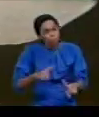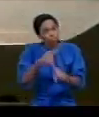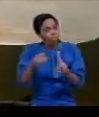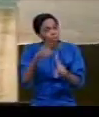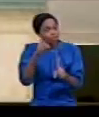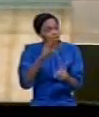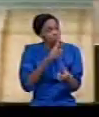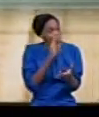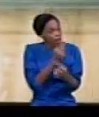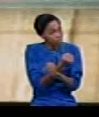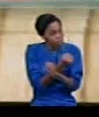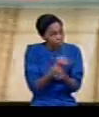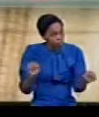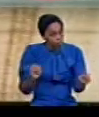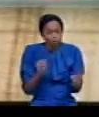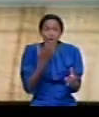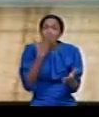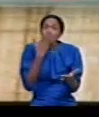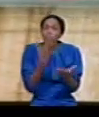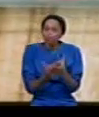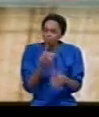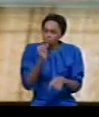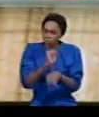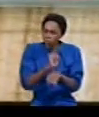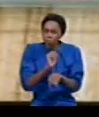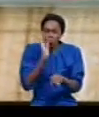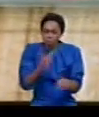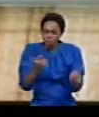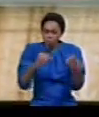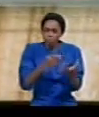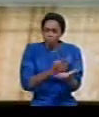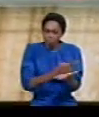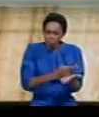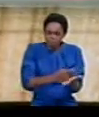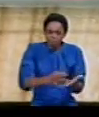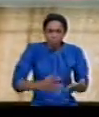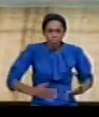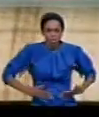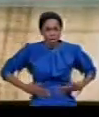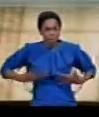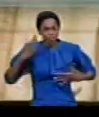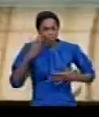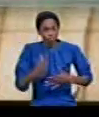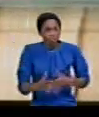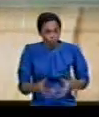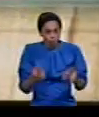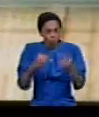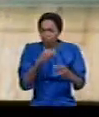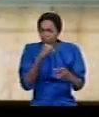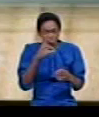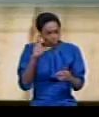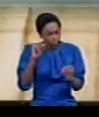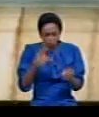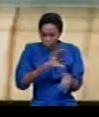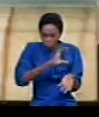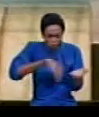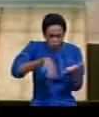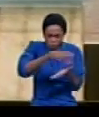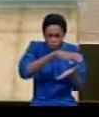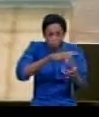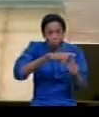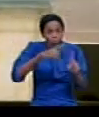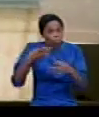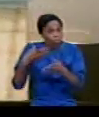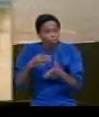saved, good works will come. Righteous life will come. There's no confusion. But there are certain